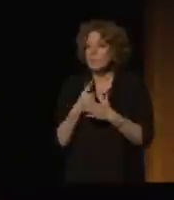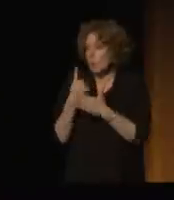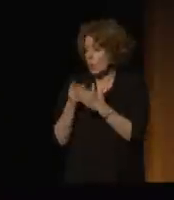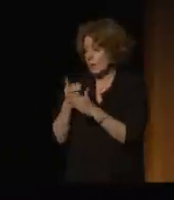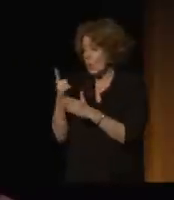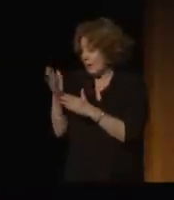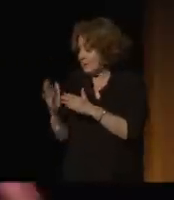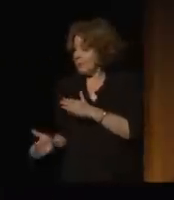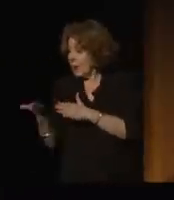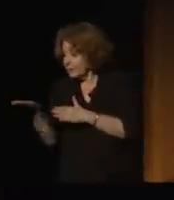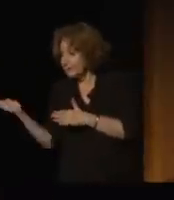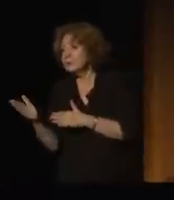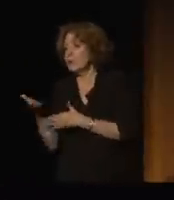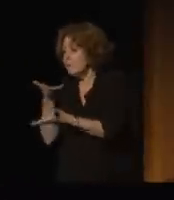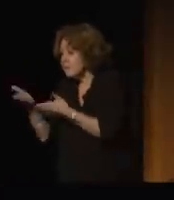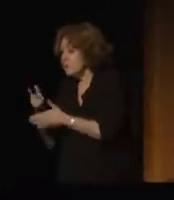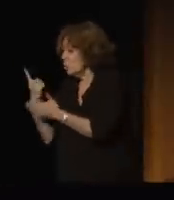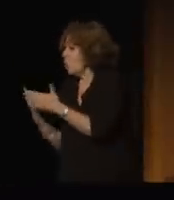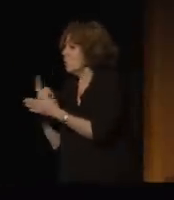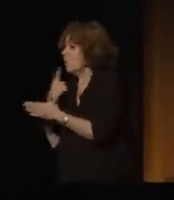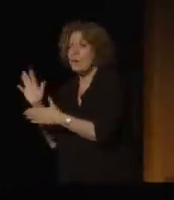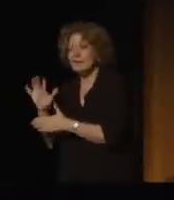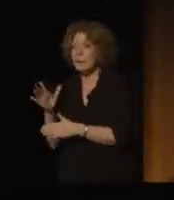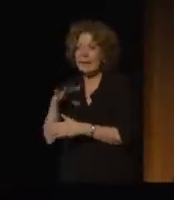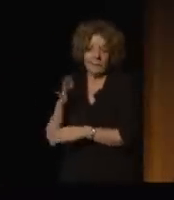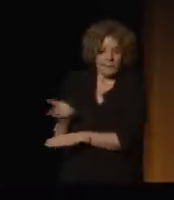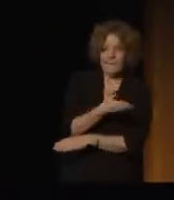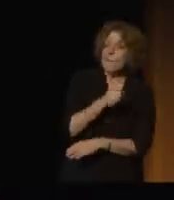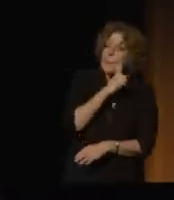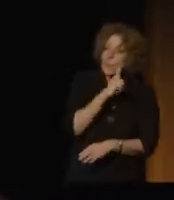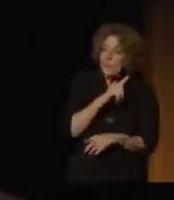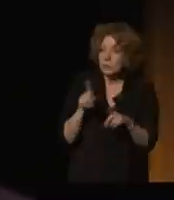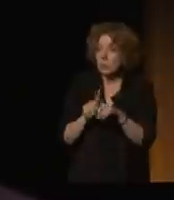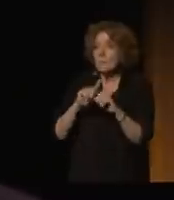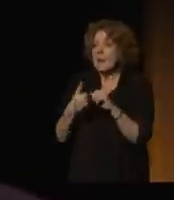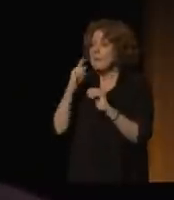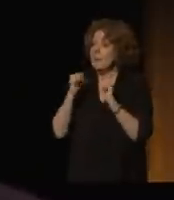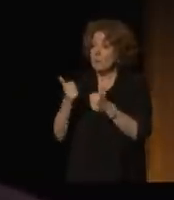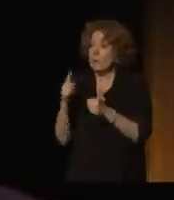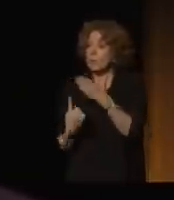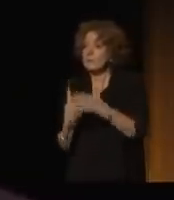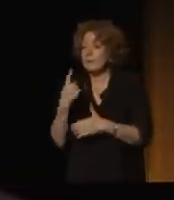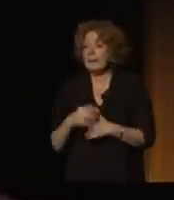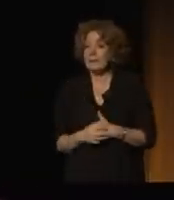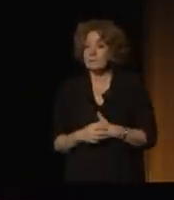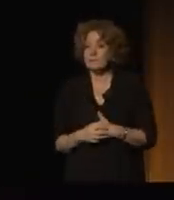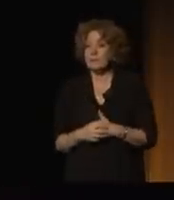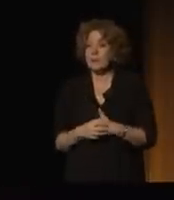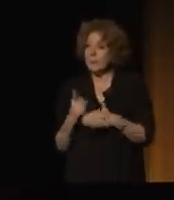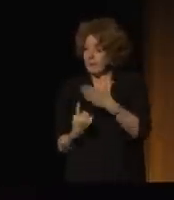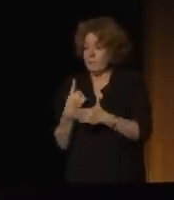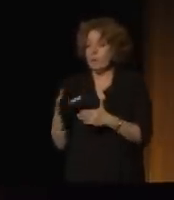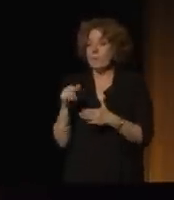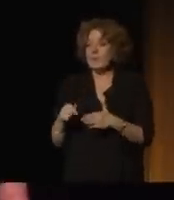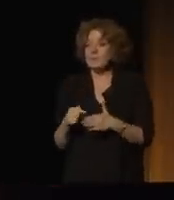one-sided conversation, and we need to work out how we interact with one another. I think one of the really great things that has come about because of this is a